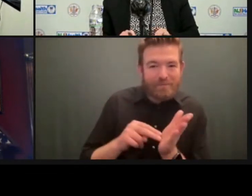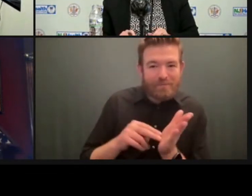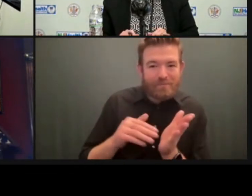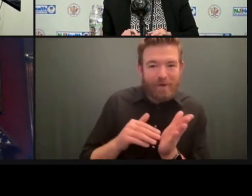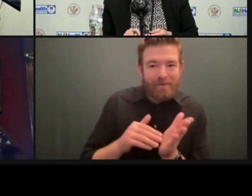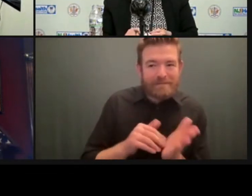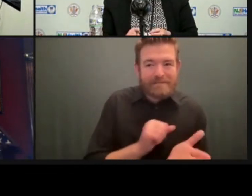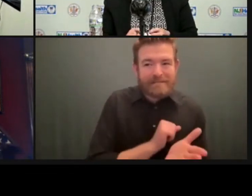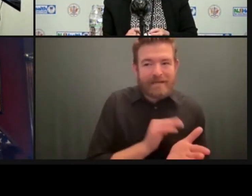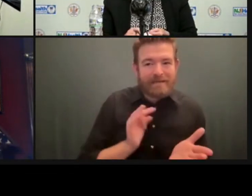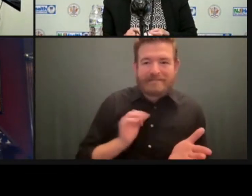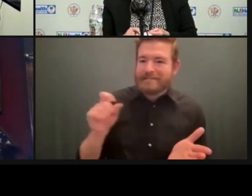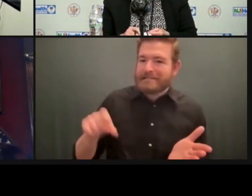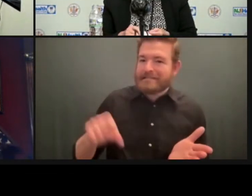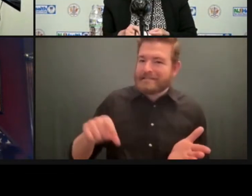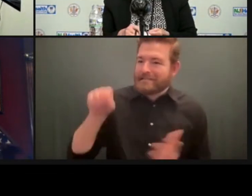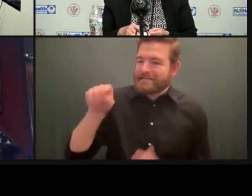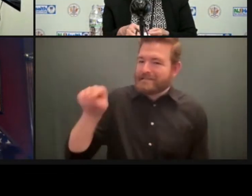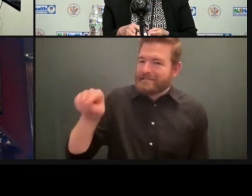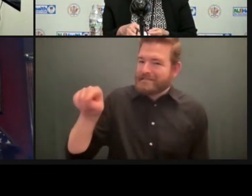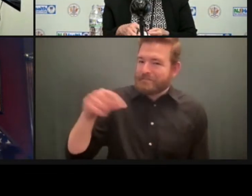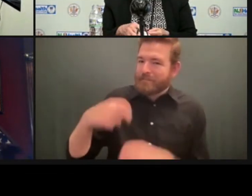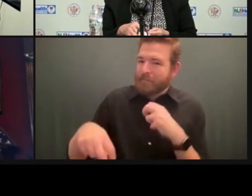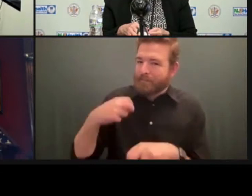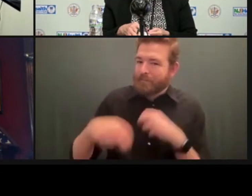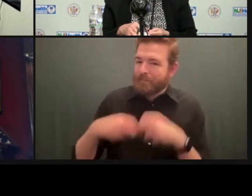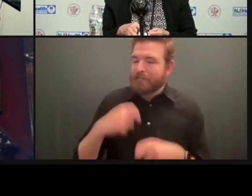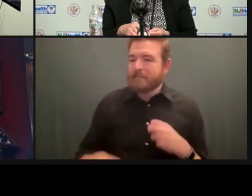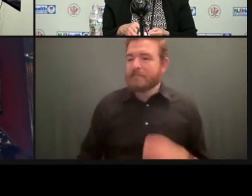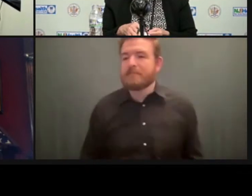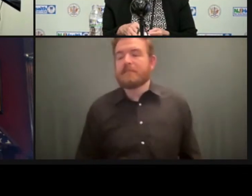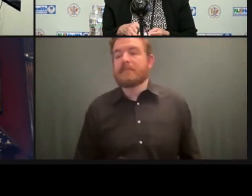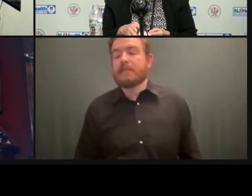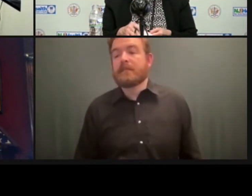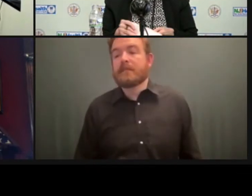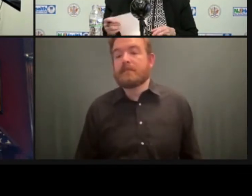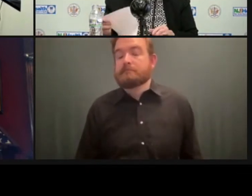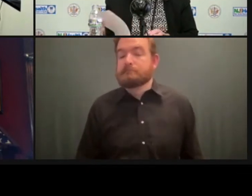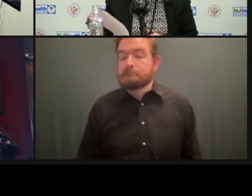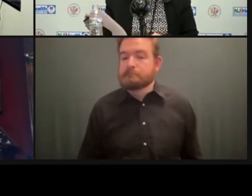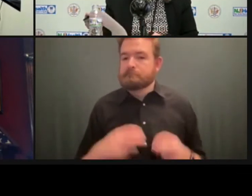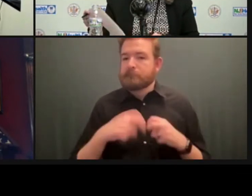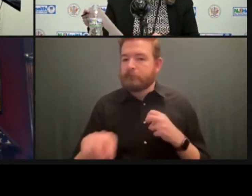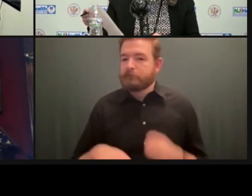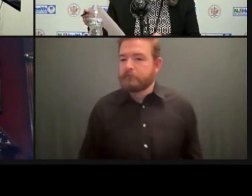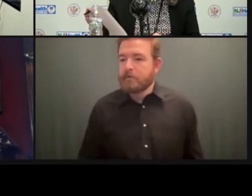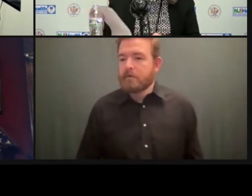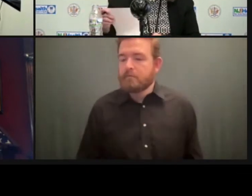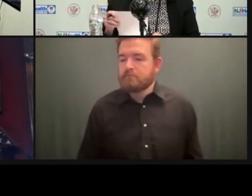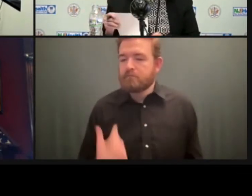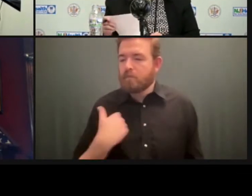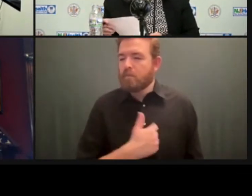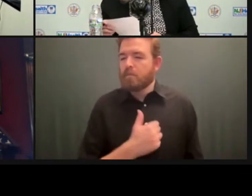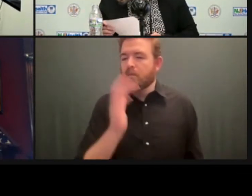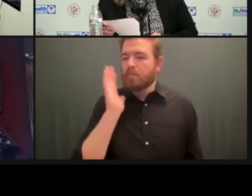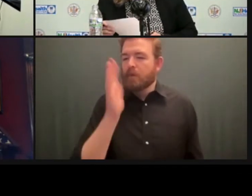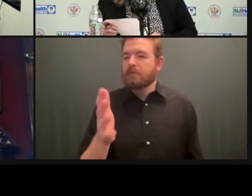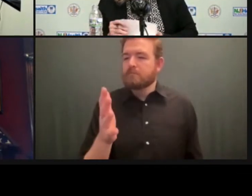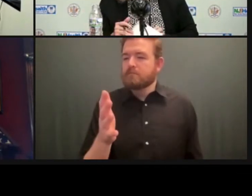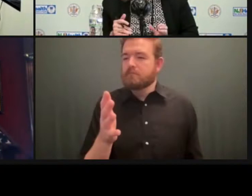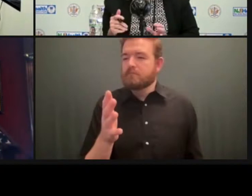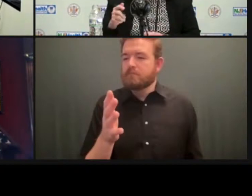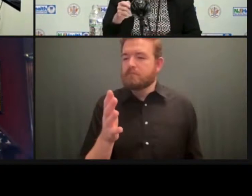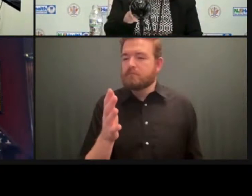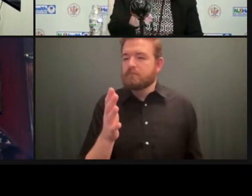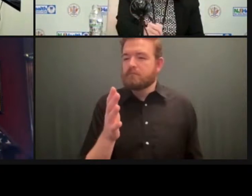And folks need to sort of get their mind around that, as opposed to, we'll continue obviously to show you the bed counts and the ICU counts and the ventilator